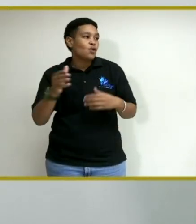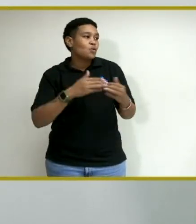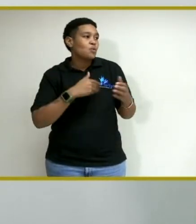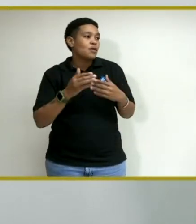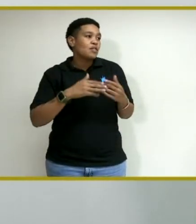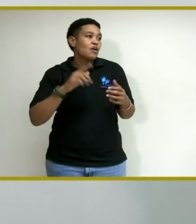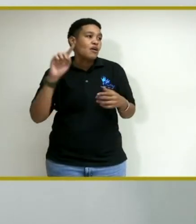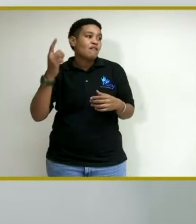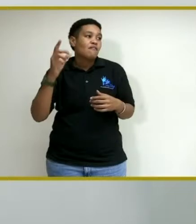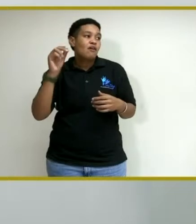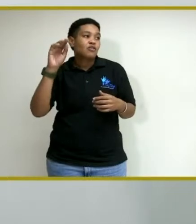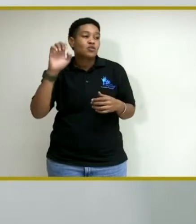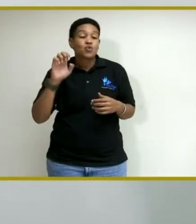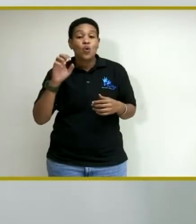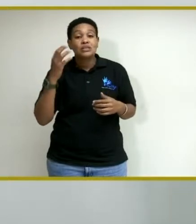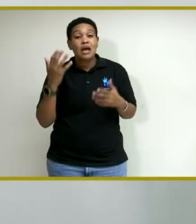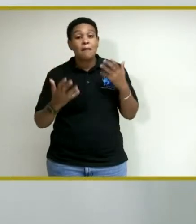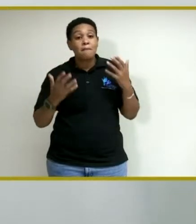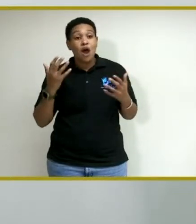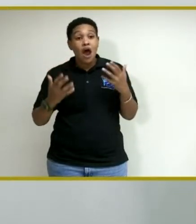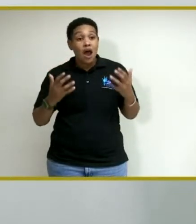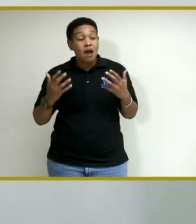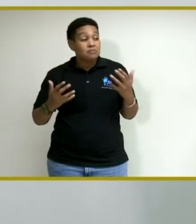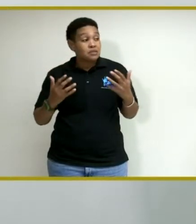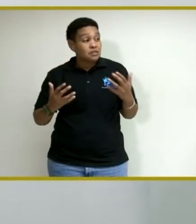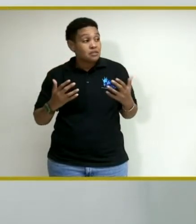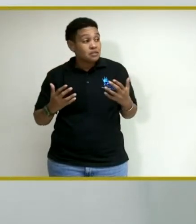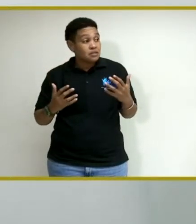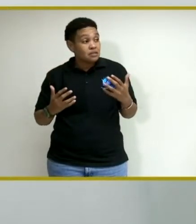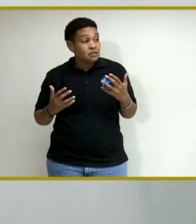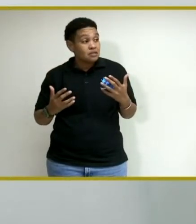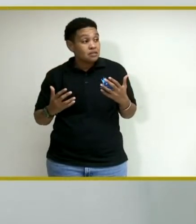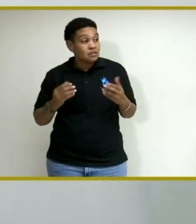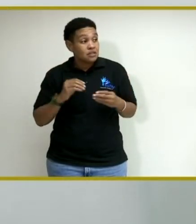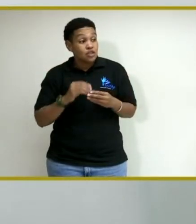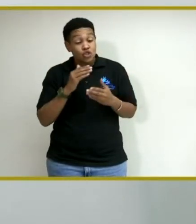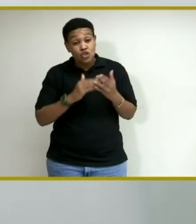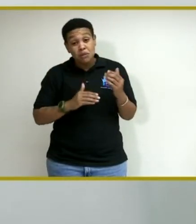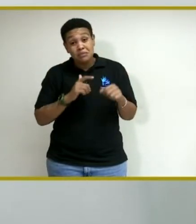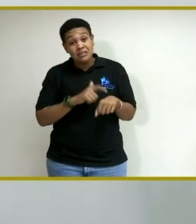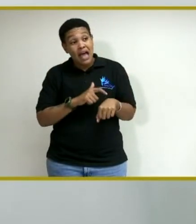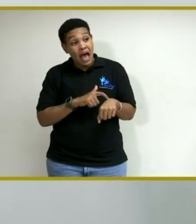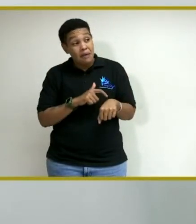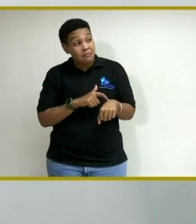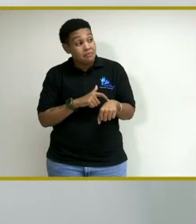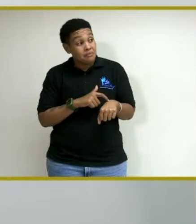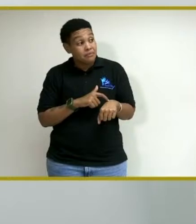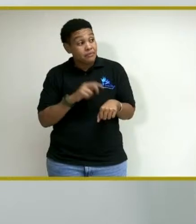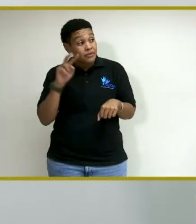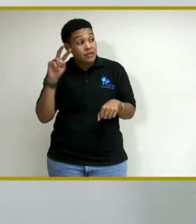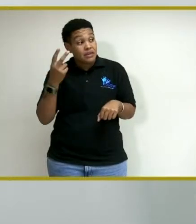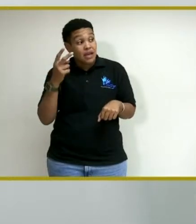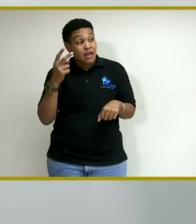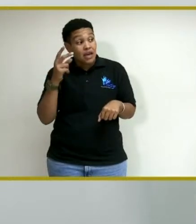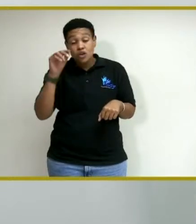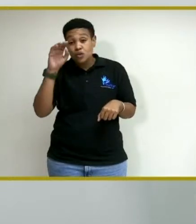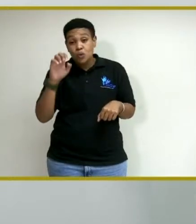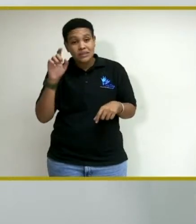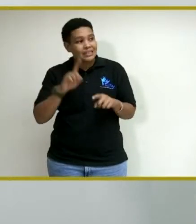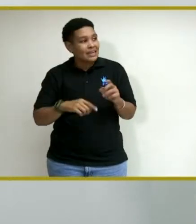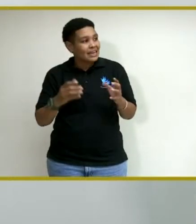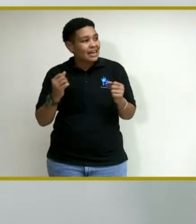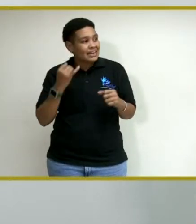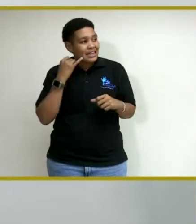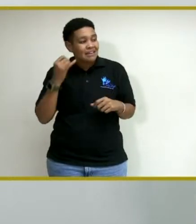dose, and perhaps in some instances, a second dose if you're